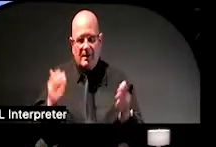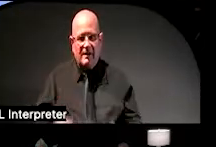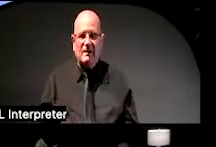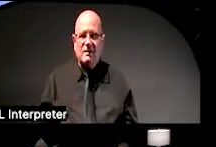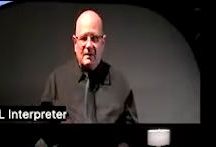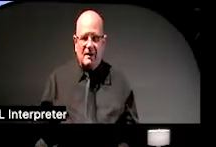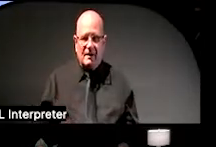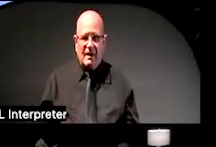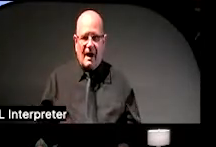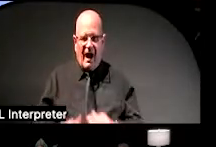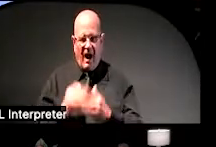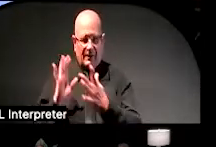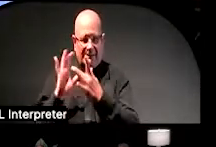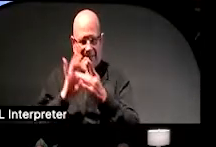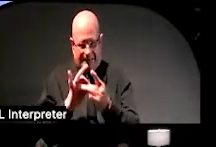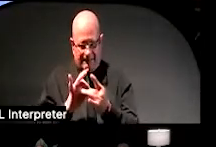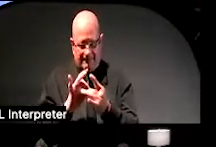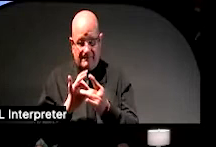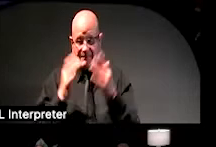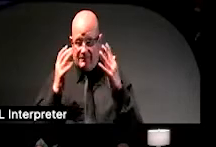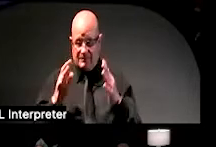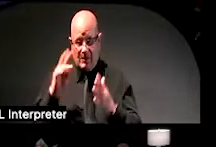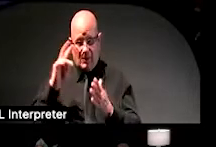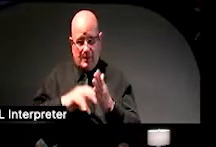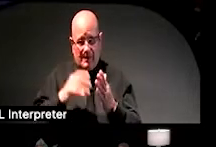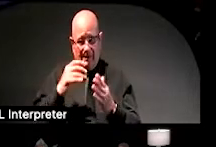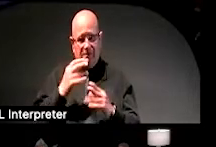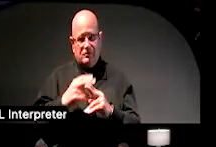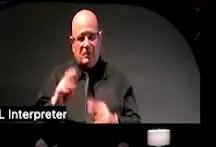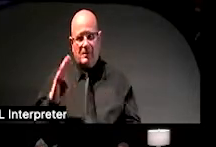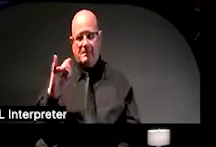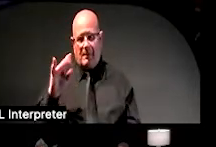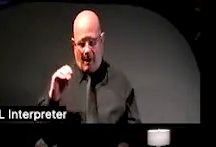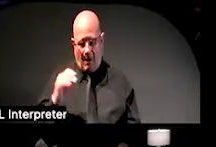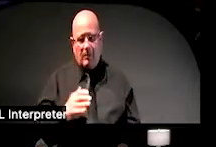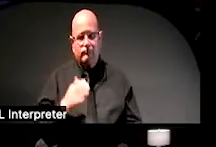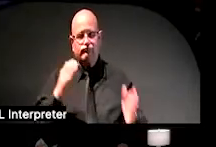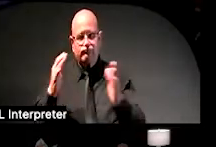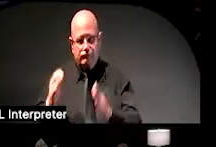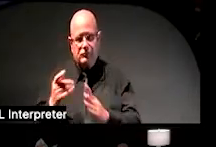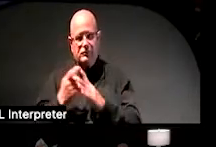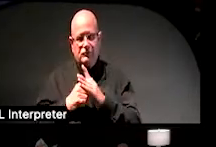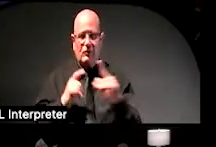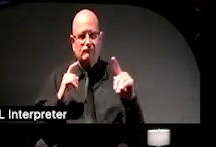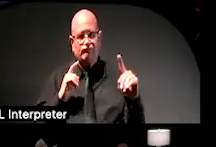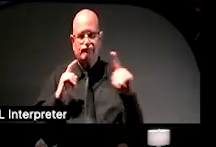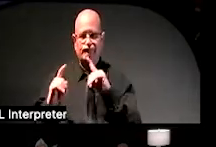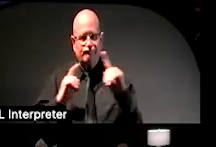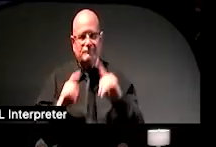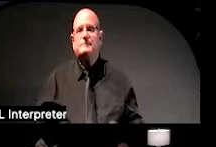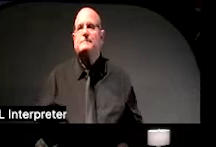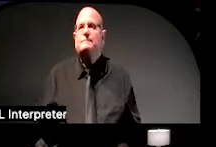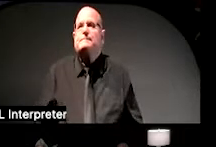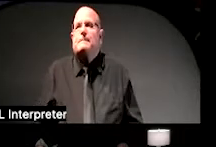got connected. After that, I'll read a brief bio for Dr. Reed and then we'll get the conversation started.